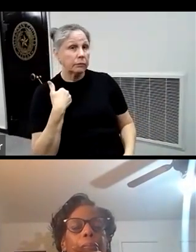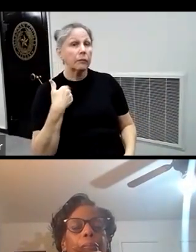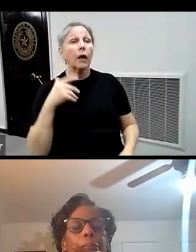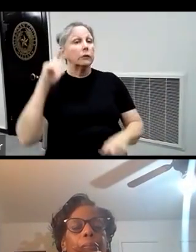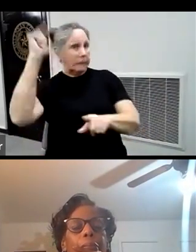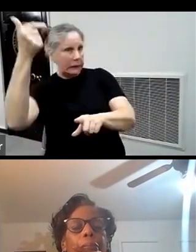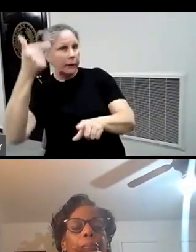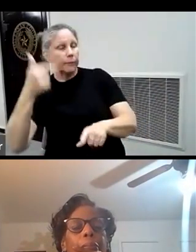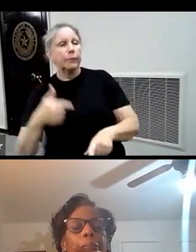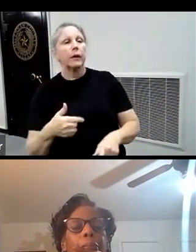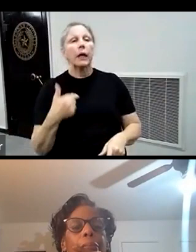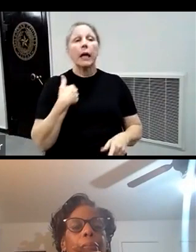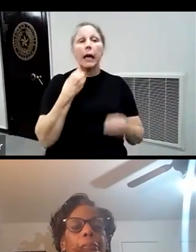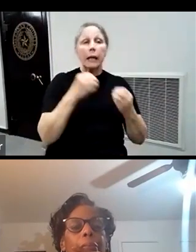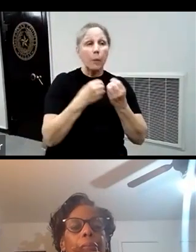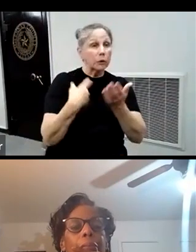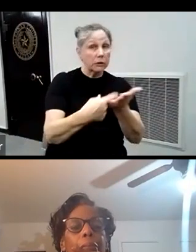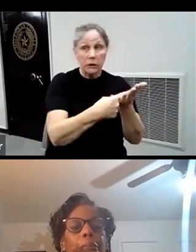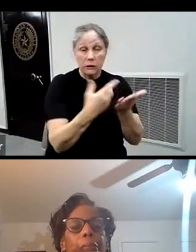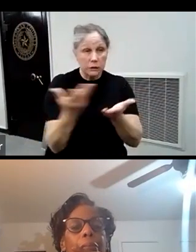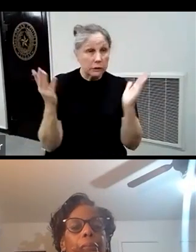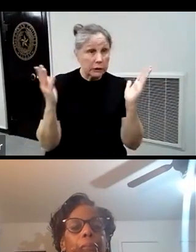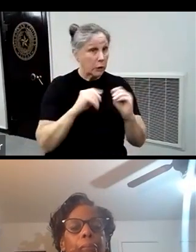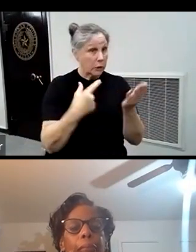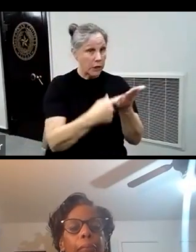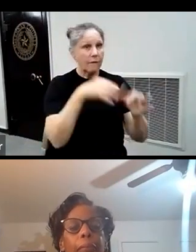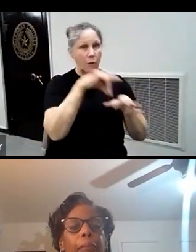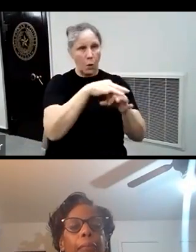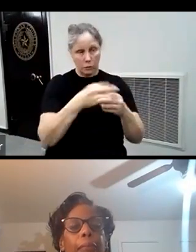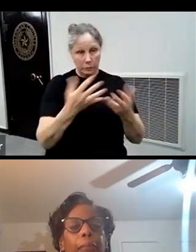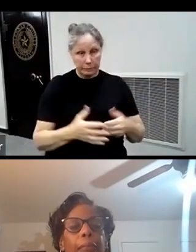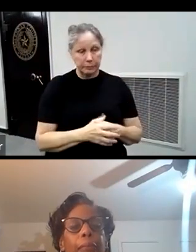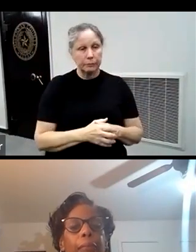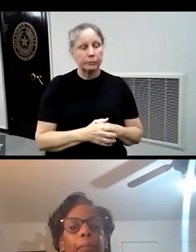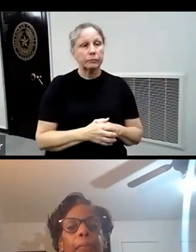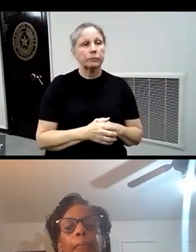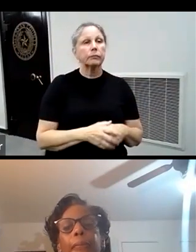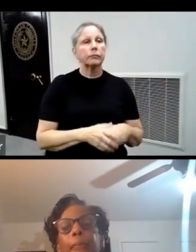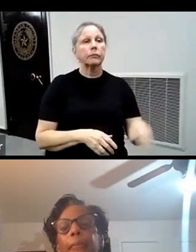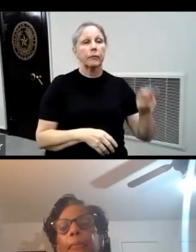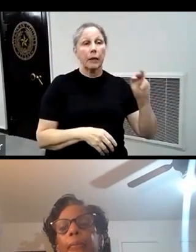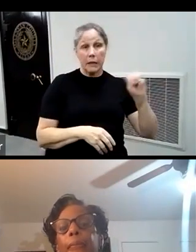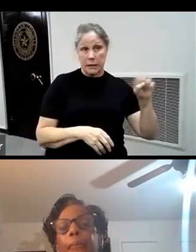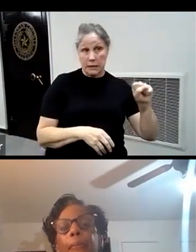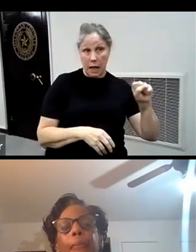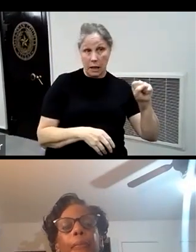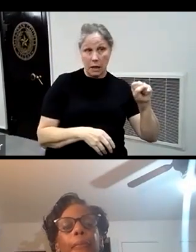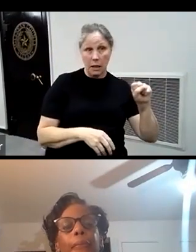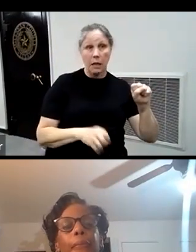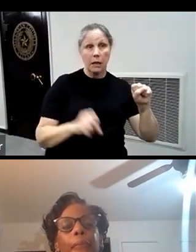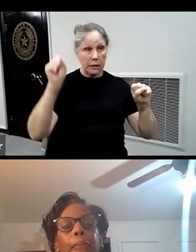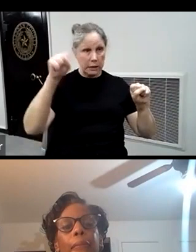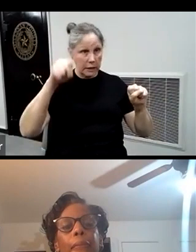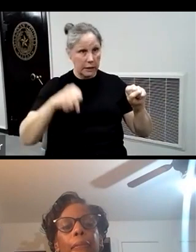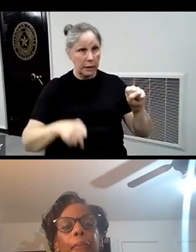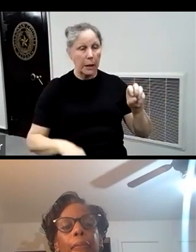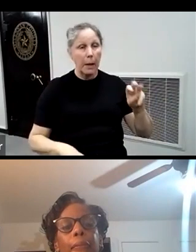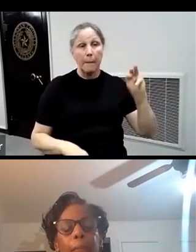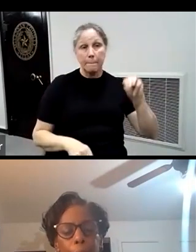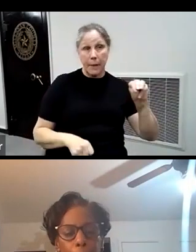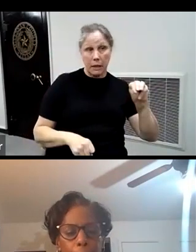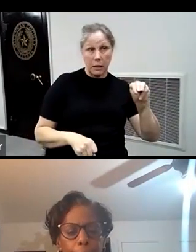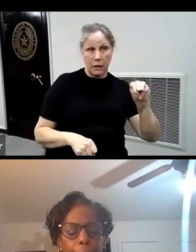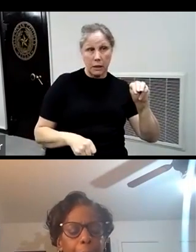Second. Okay, any other discussion? No other discussion, call for a vote. Commissioner Snell, Aye. Commissioner